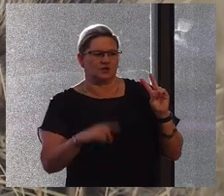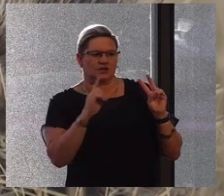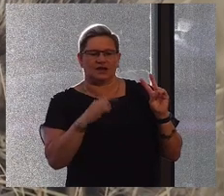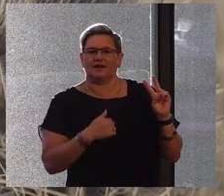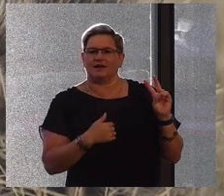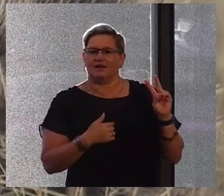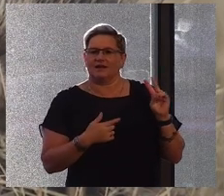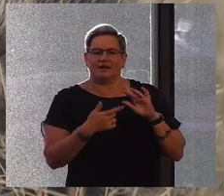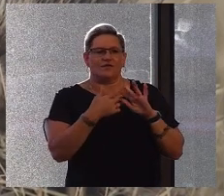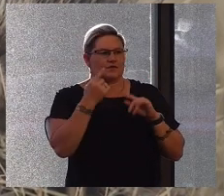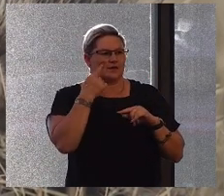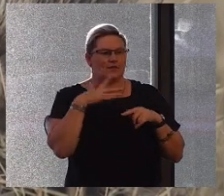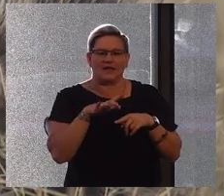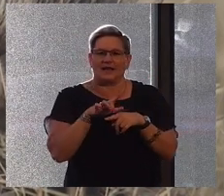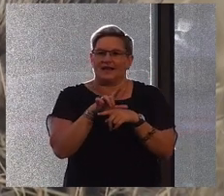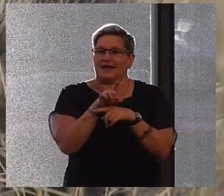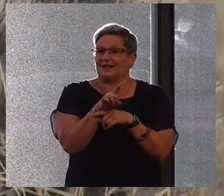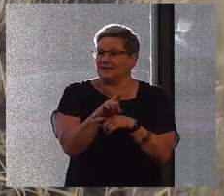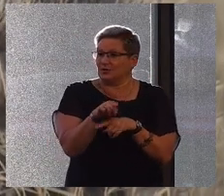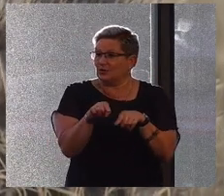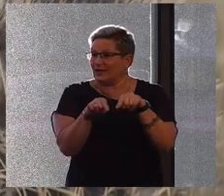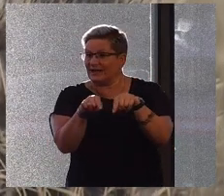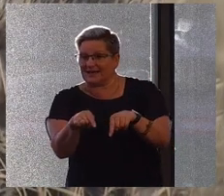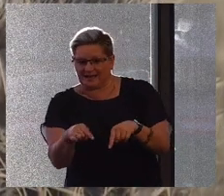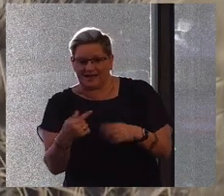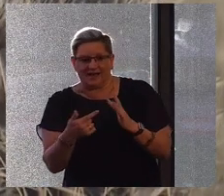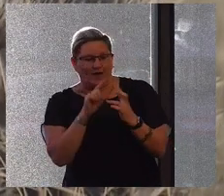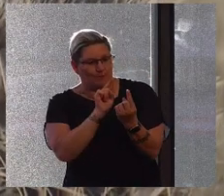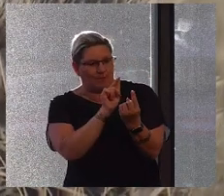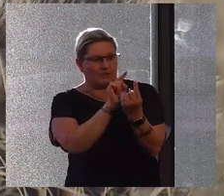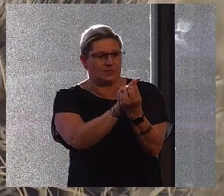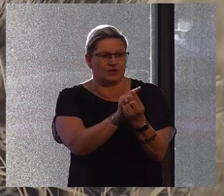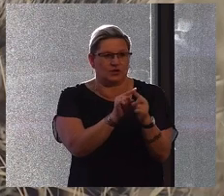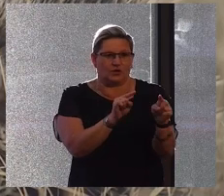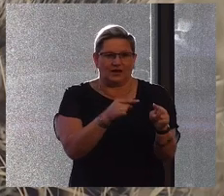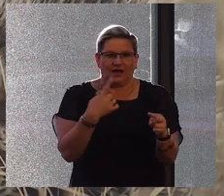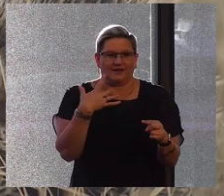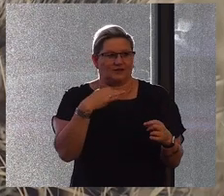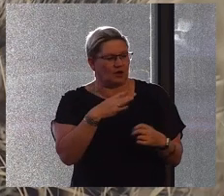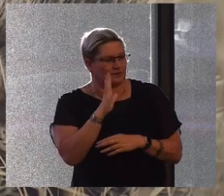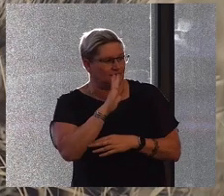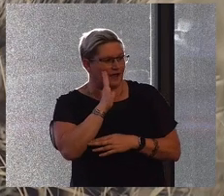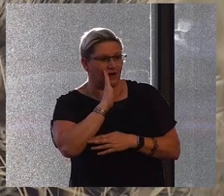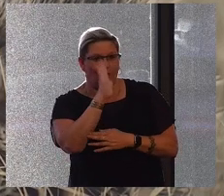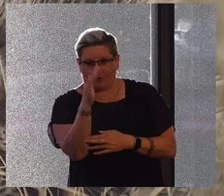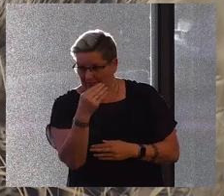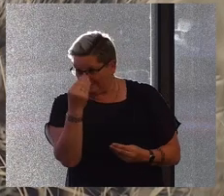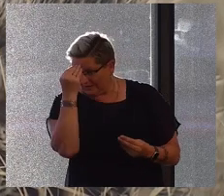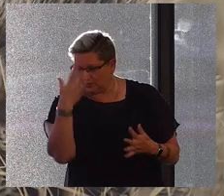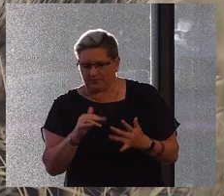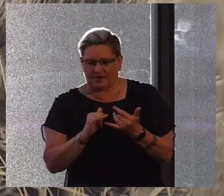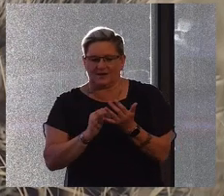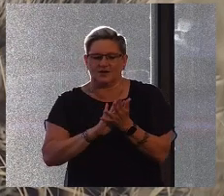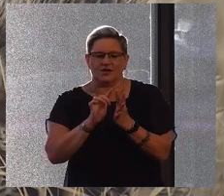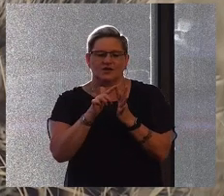if you see me next week in Parliament, I haven't acknowledged you, and we're in the same building. I'm sorry. So, Sheena Watt, member for